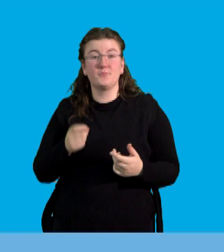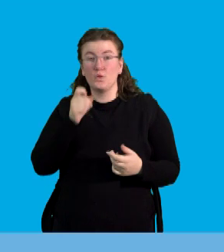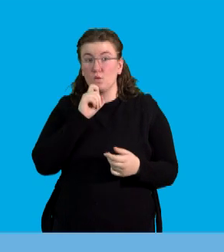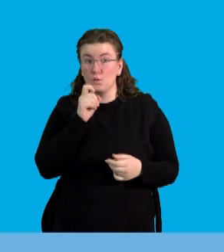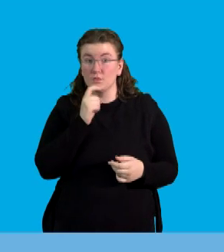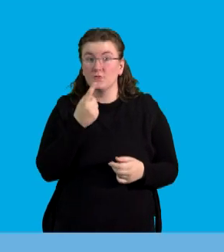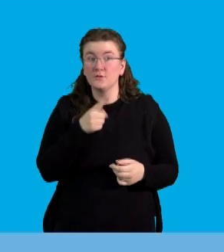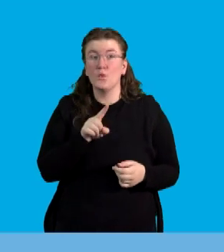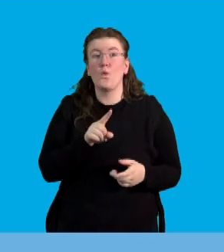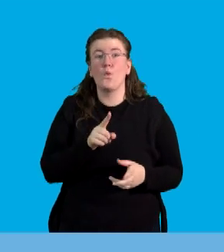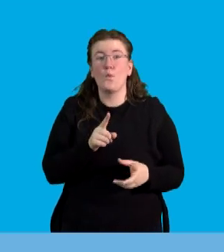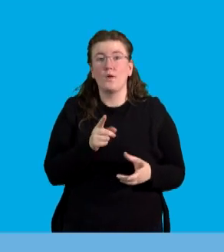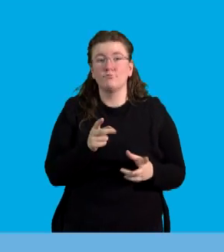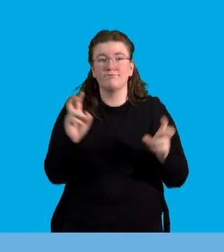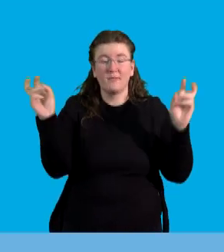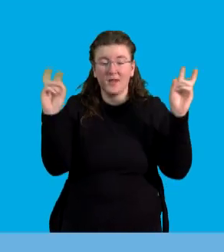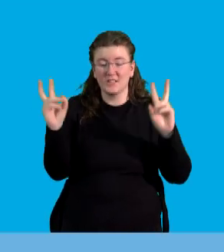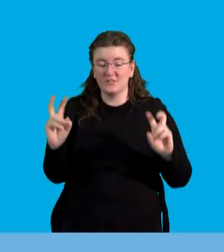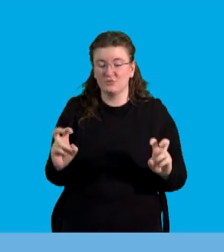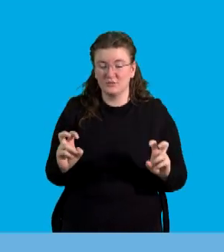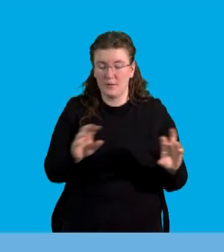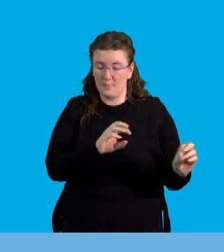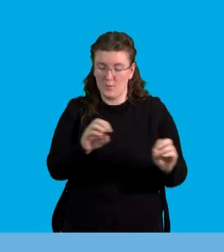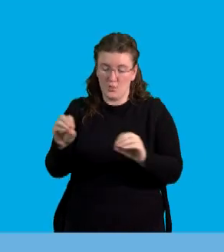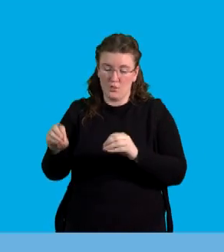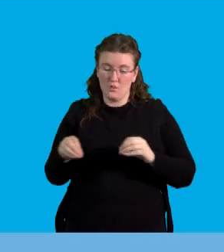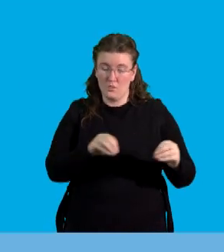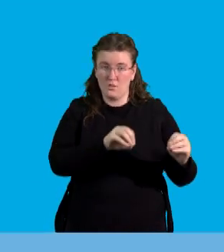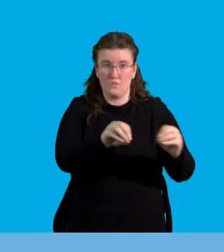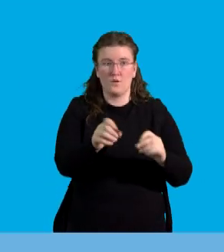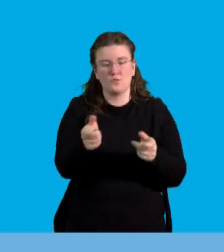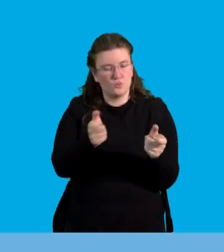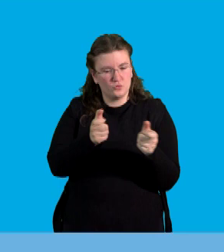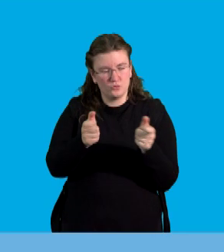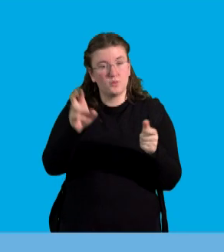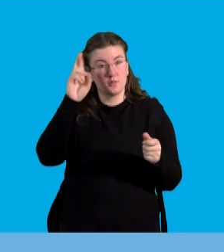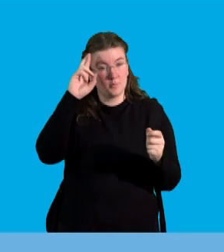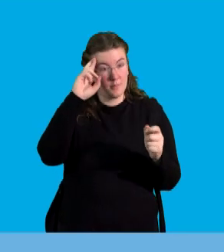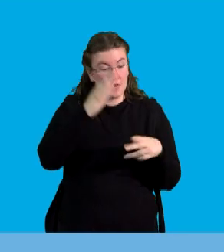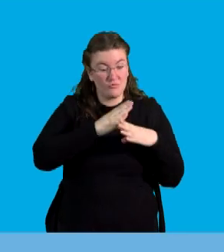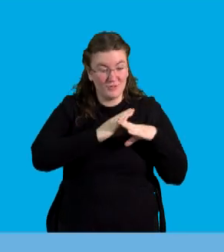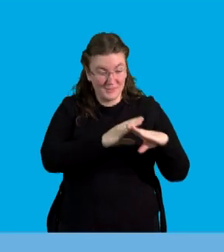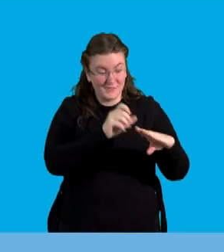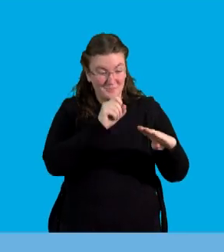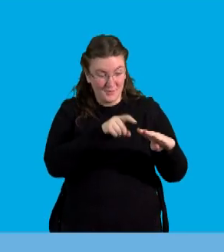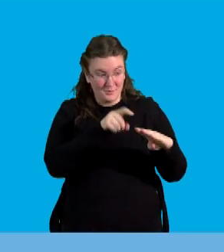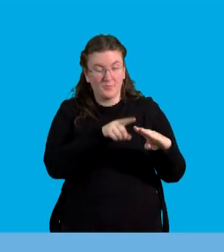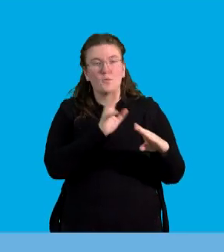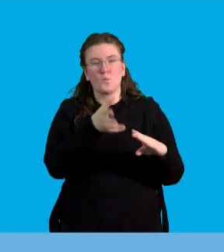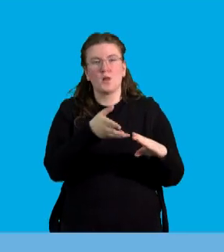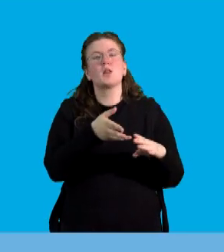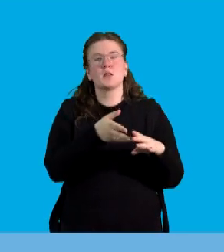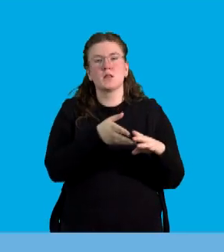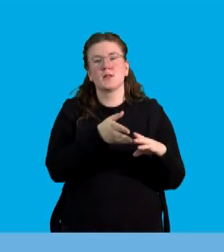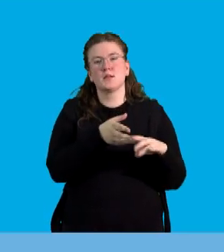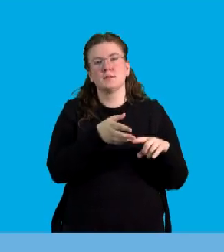they are used to regulate the strength of the current in a circuit. Remember, the amount of resistor or the amount of resistance determine how